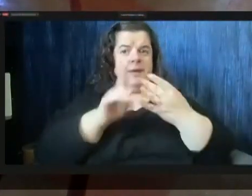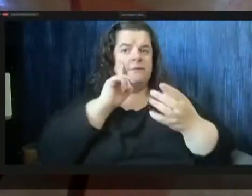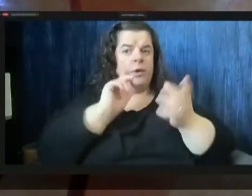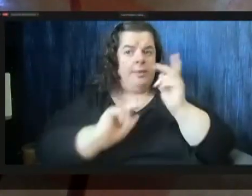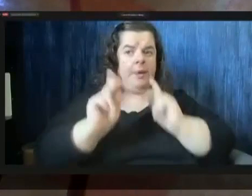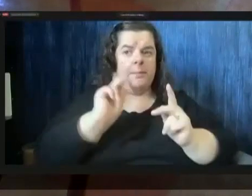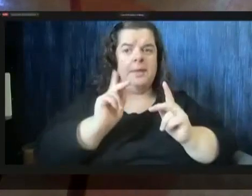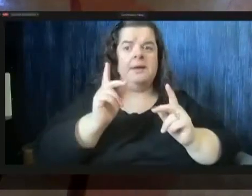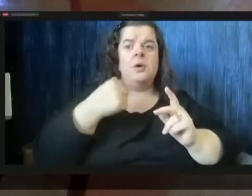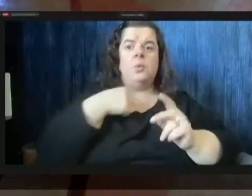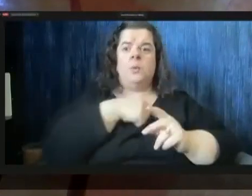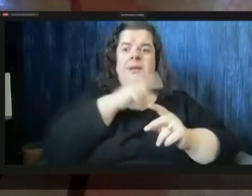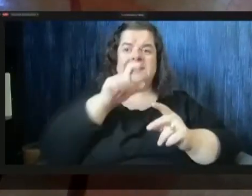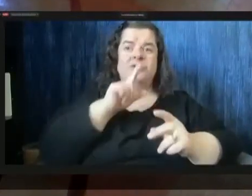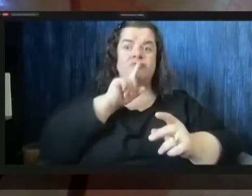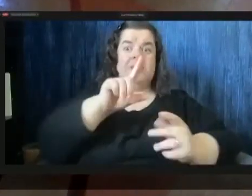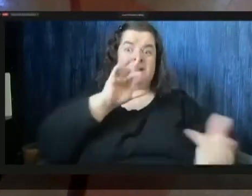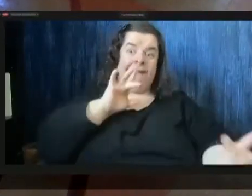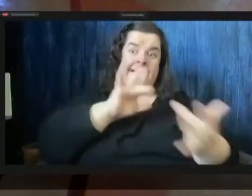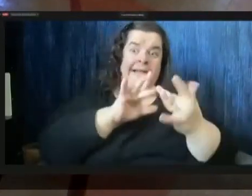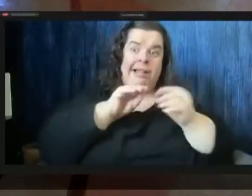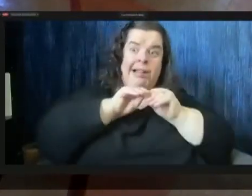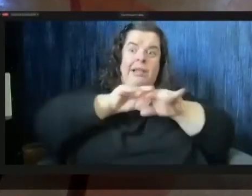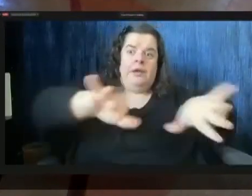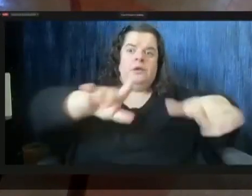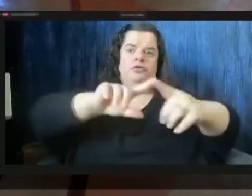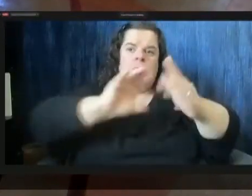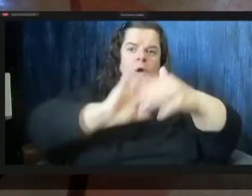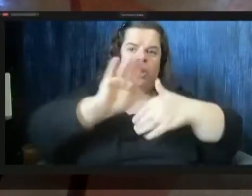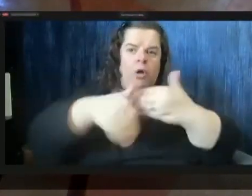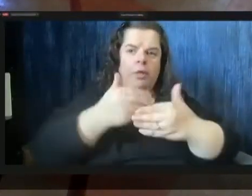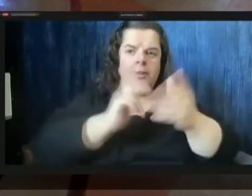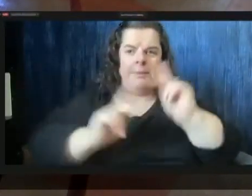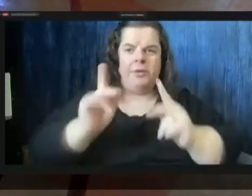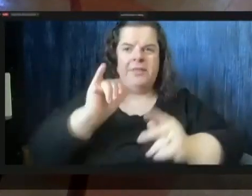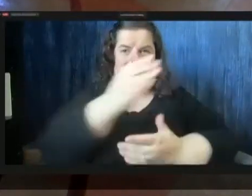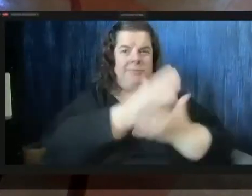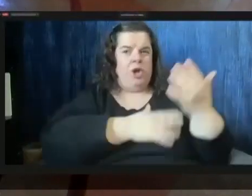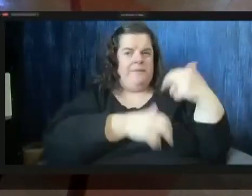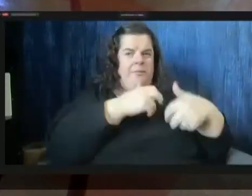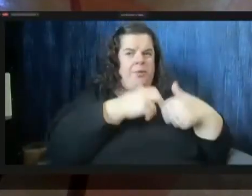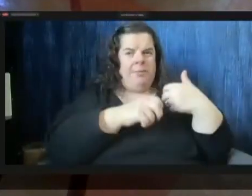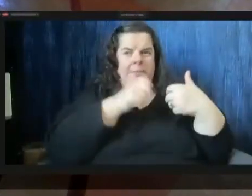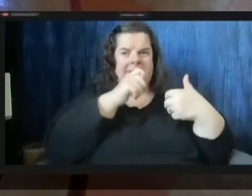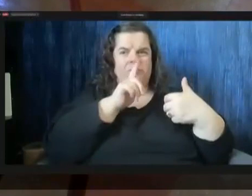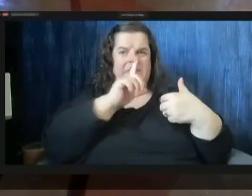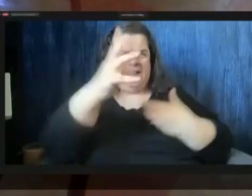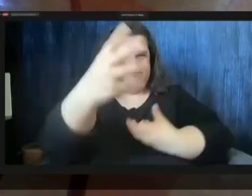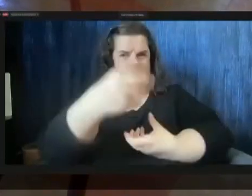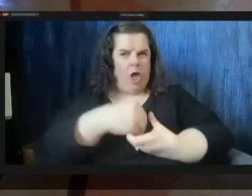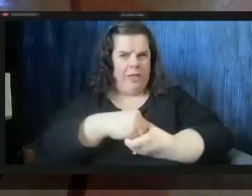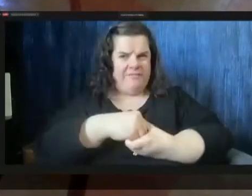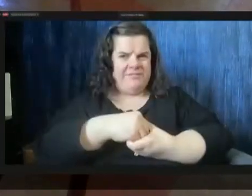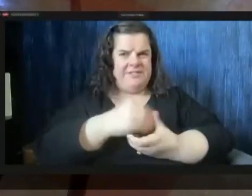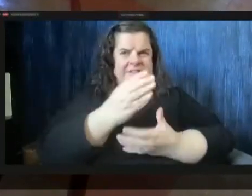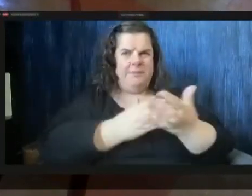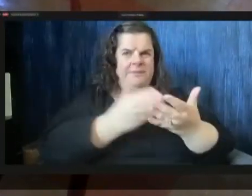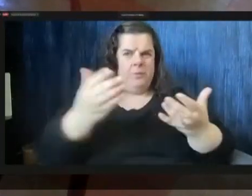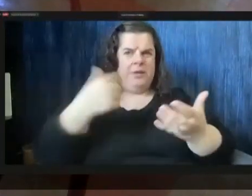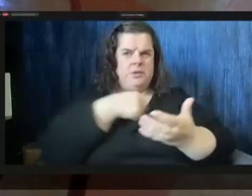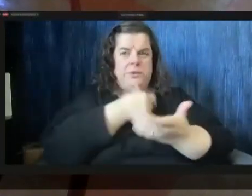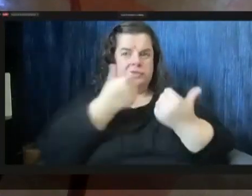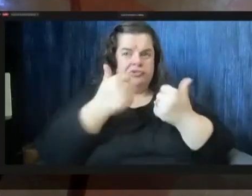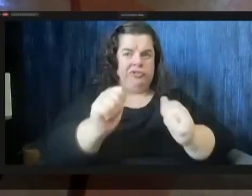really need to reach the real public. And so I think that that's part of the problem, is that they're not always engaged in some of the ways that we try to engage